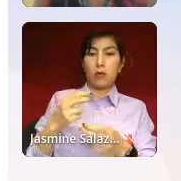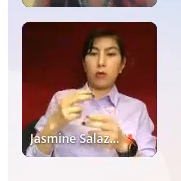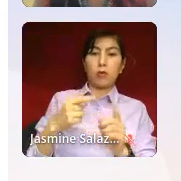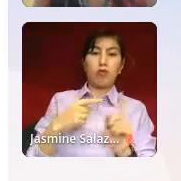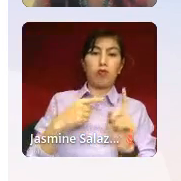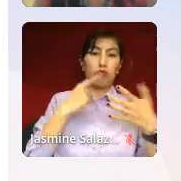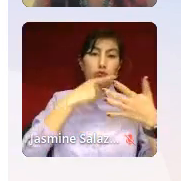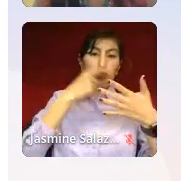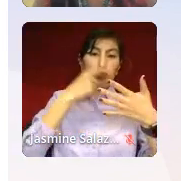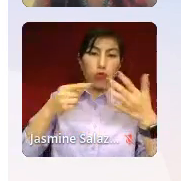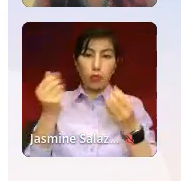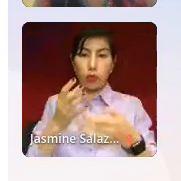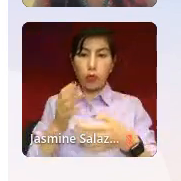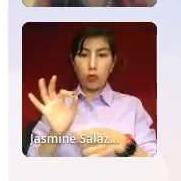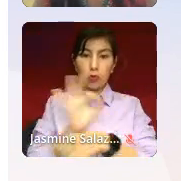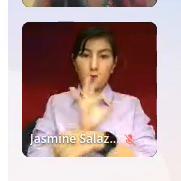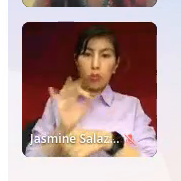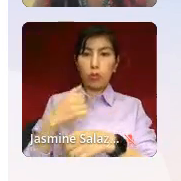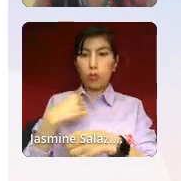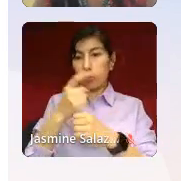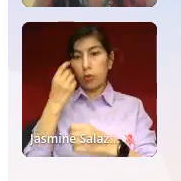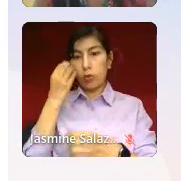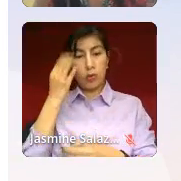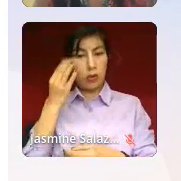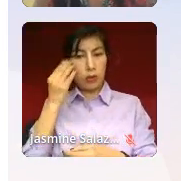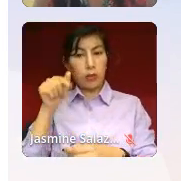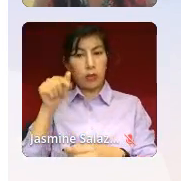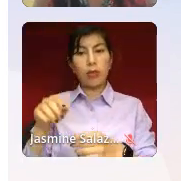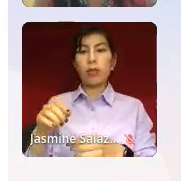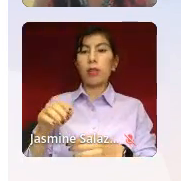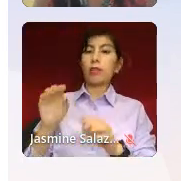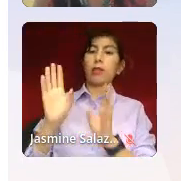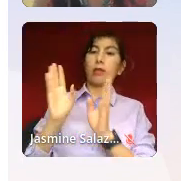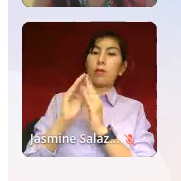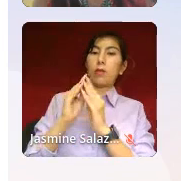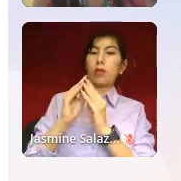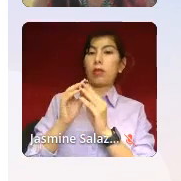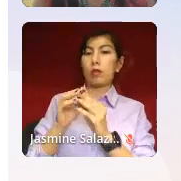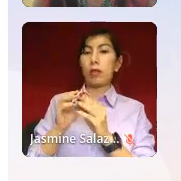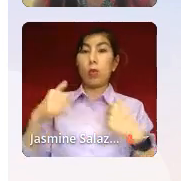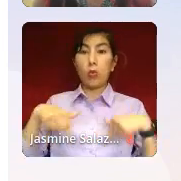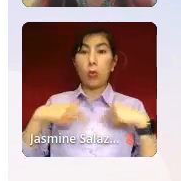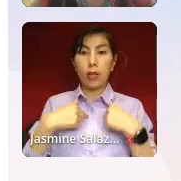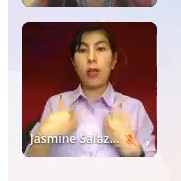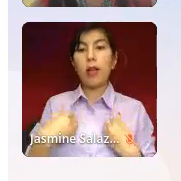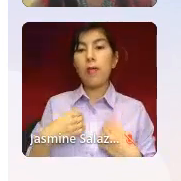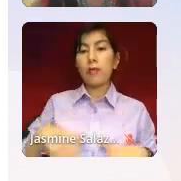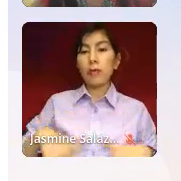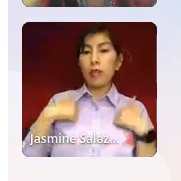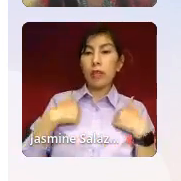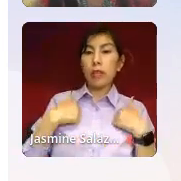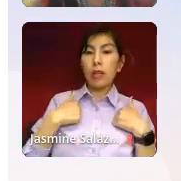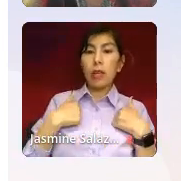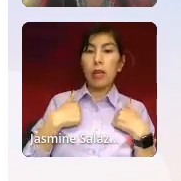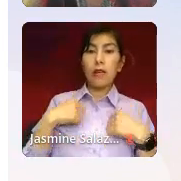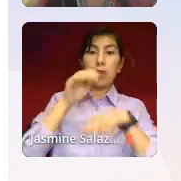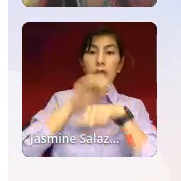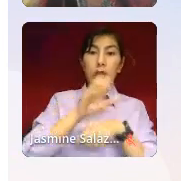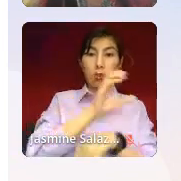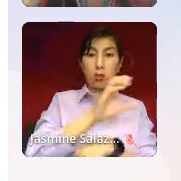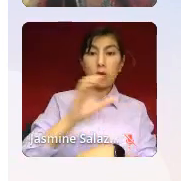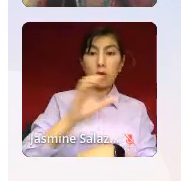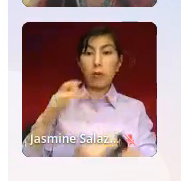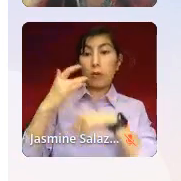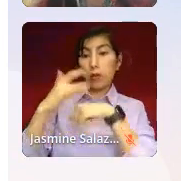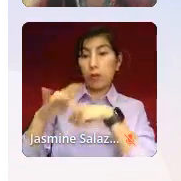help you experience this session. There is live English closed captioning available. If you